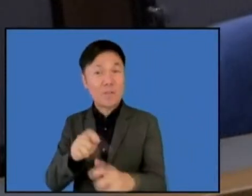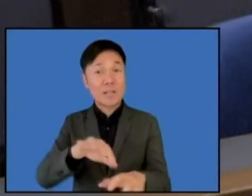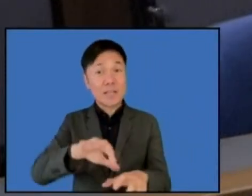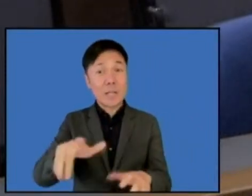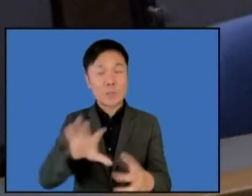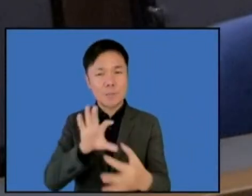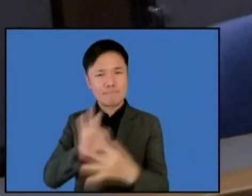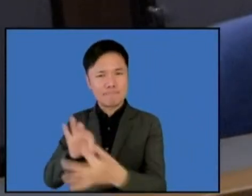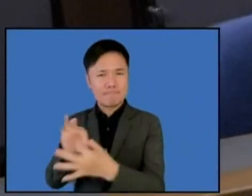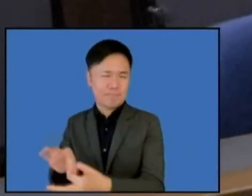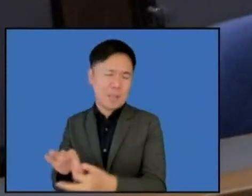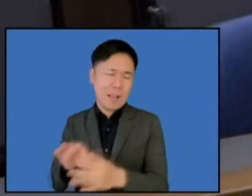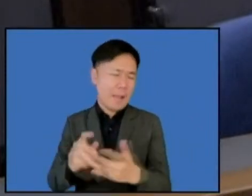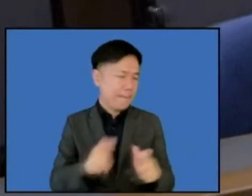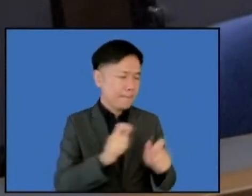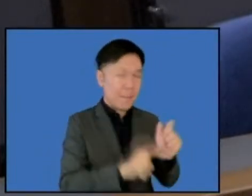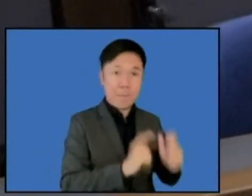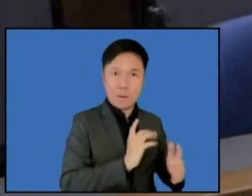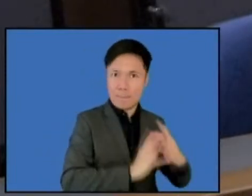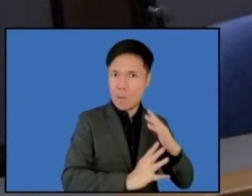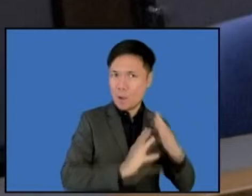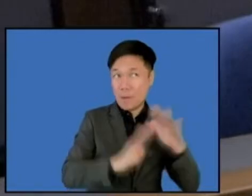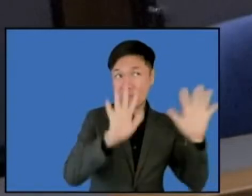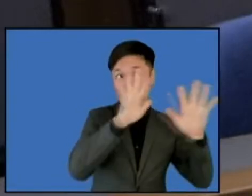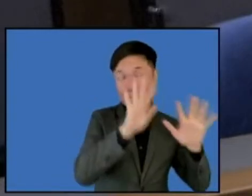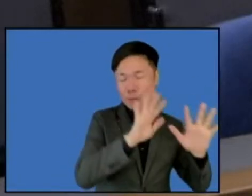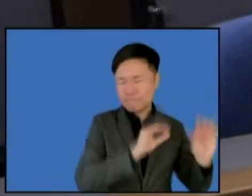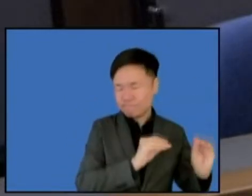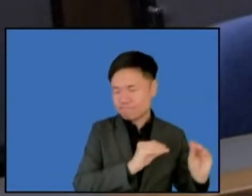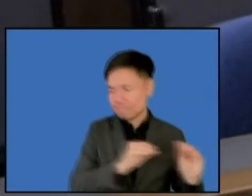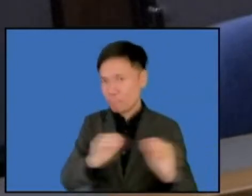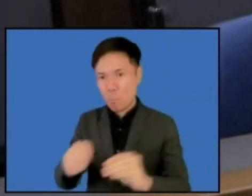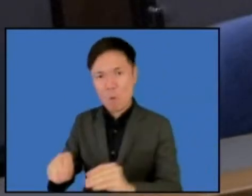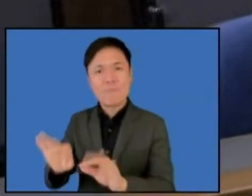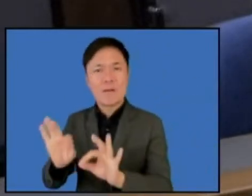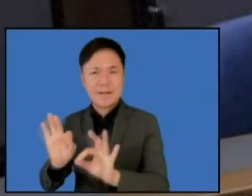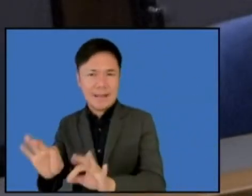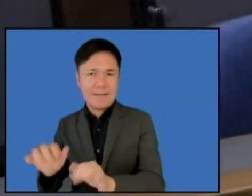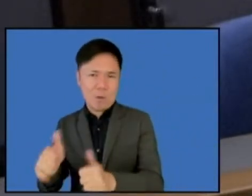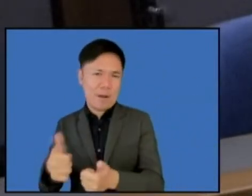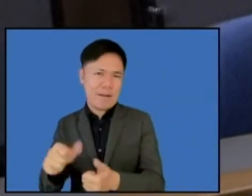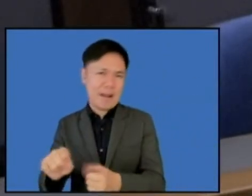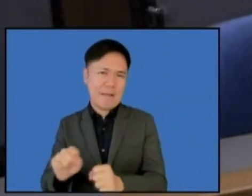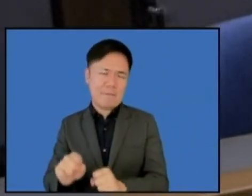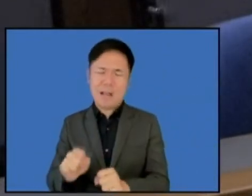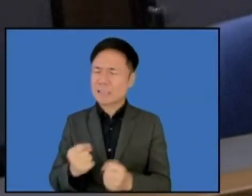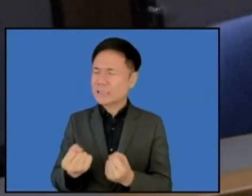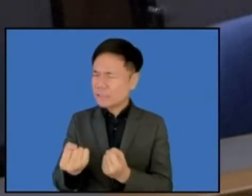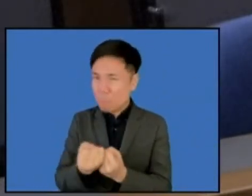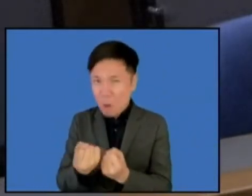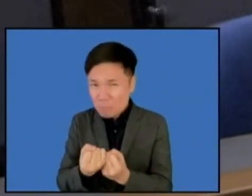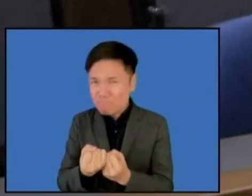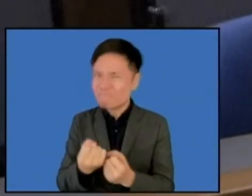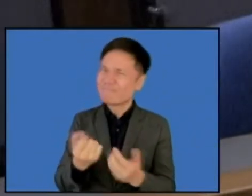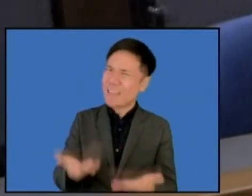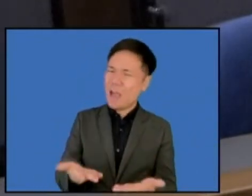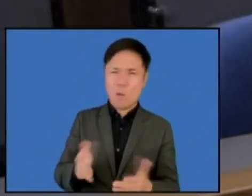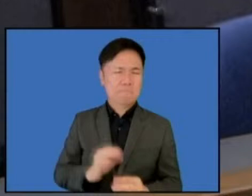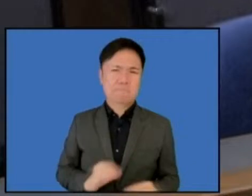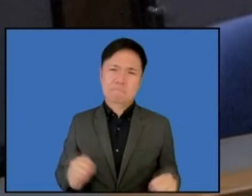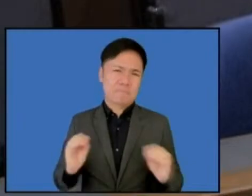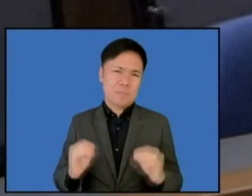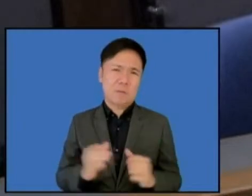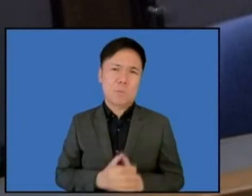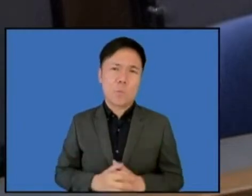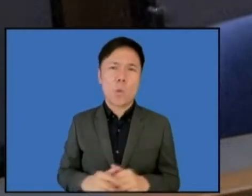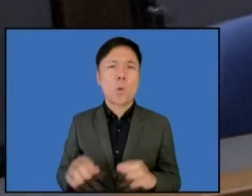both climate migrants and immobile populations are deprived of the support services. We request all to work on country-specific